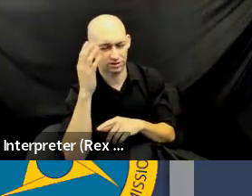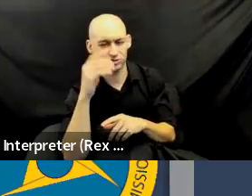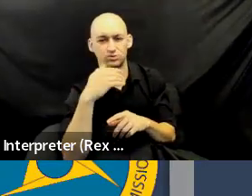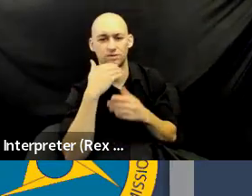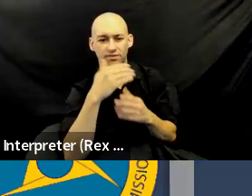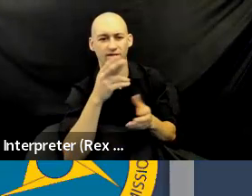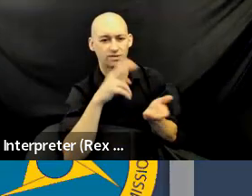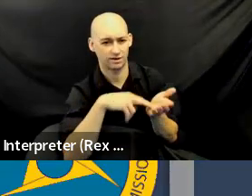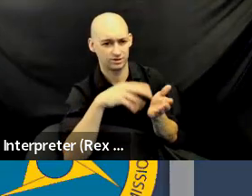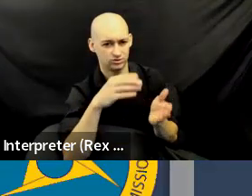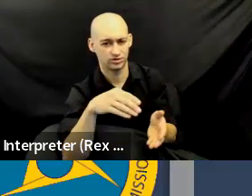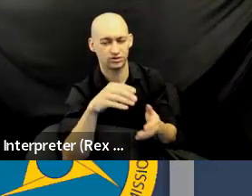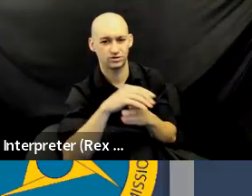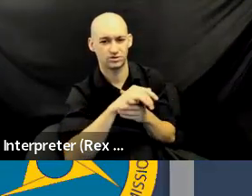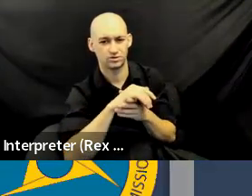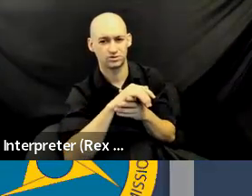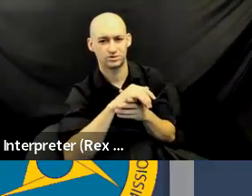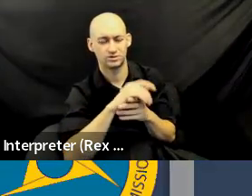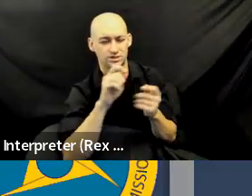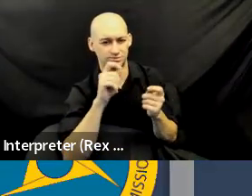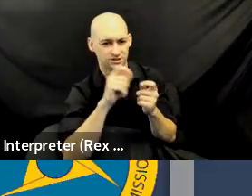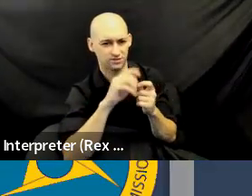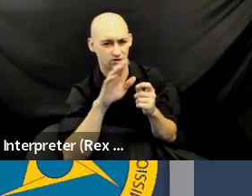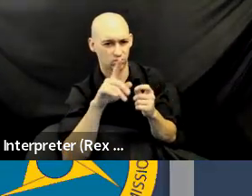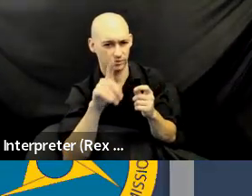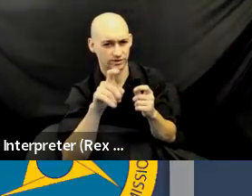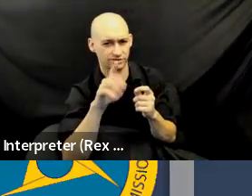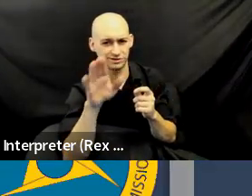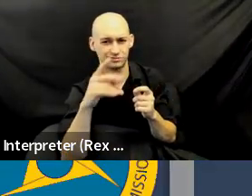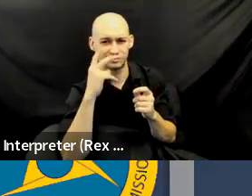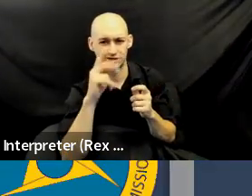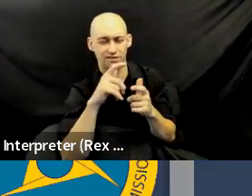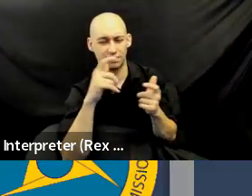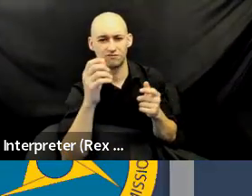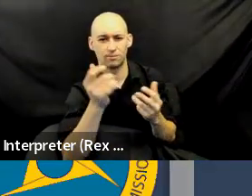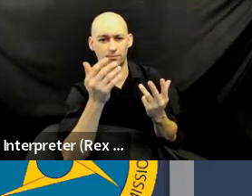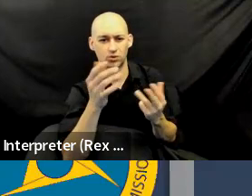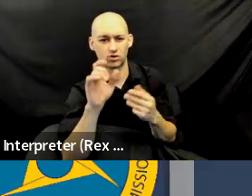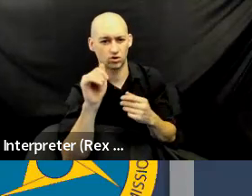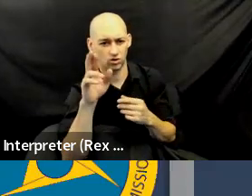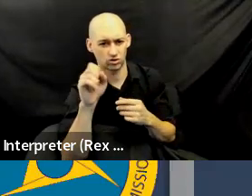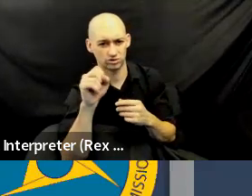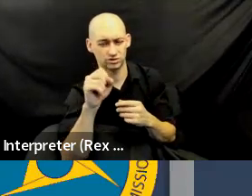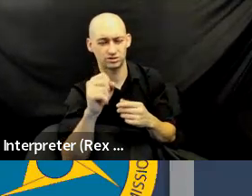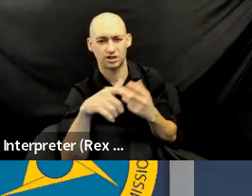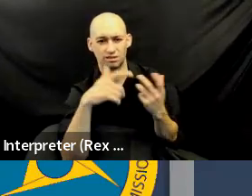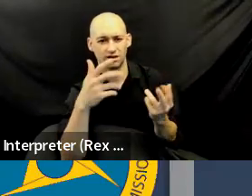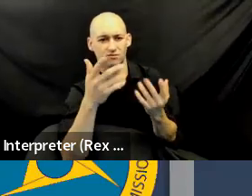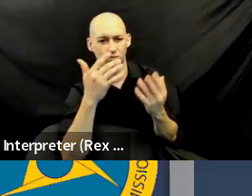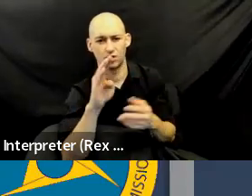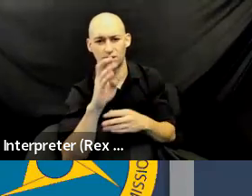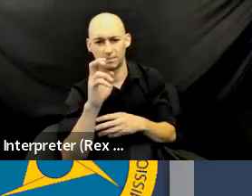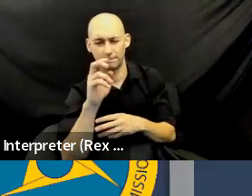contractors. So specific to your question, as you saw, there was a lot of burnt cars, so obviously a lot of burnt metal. So